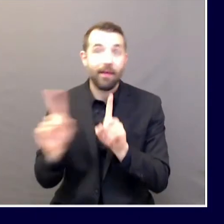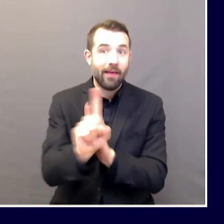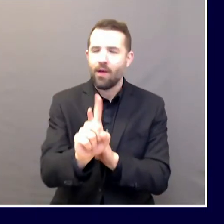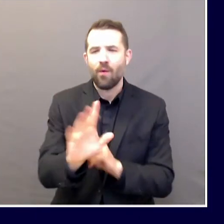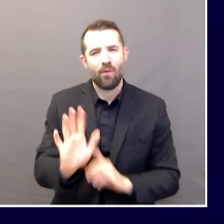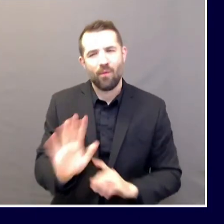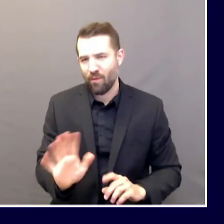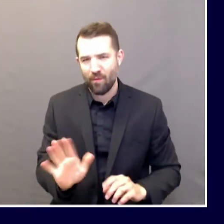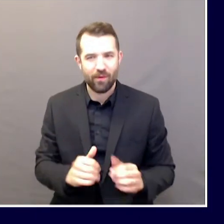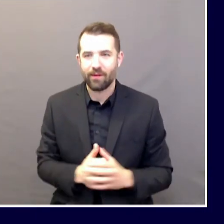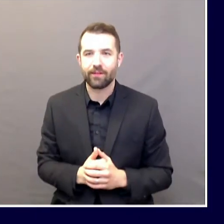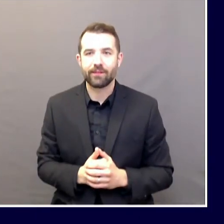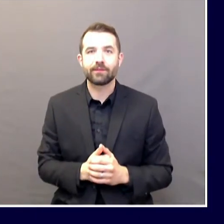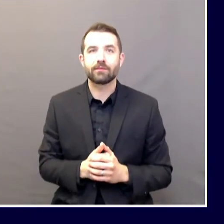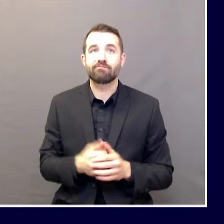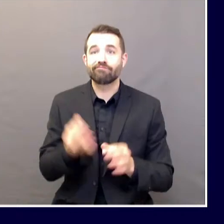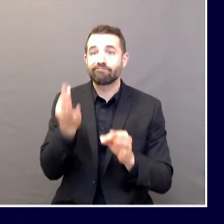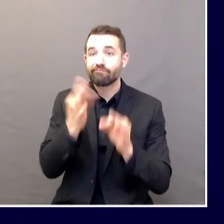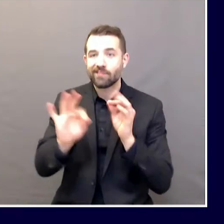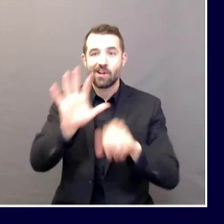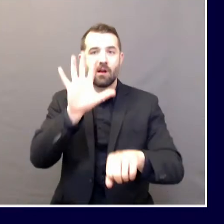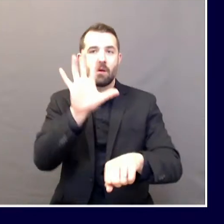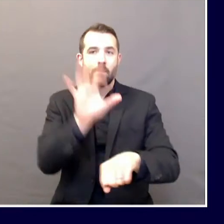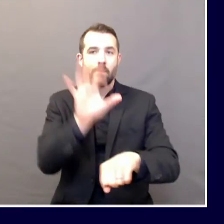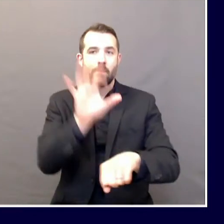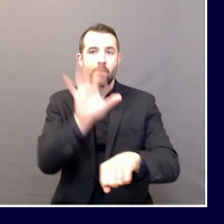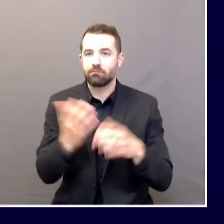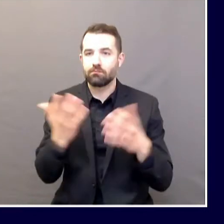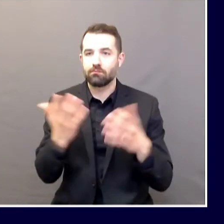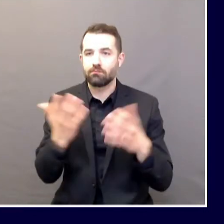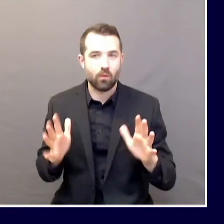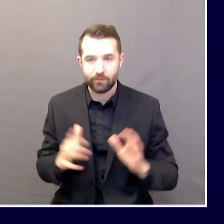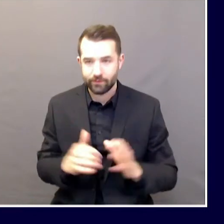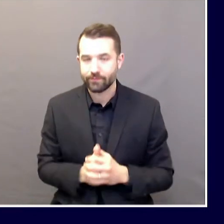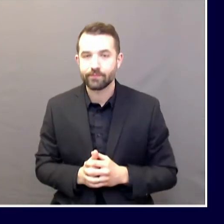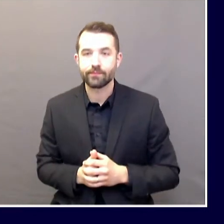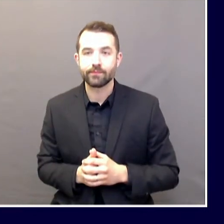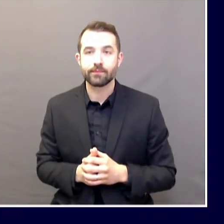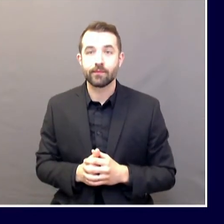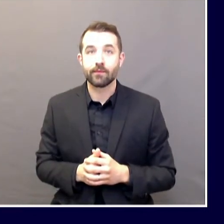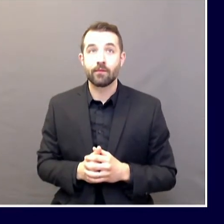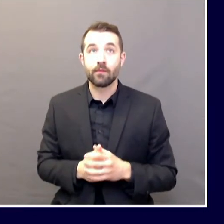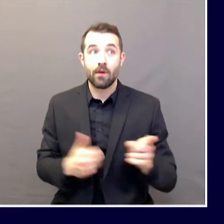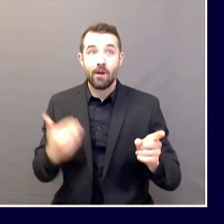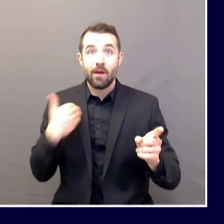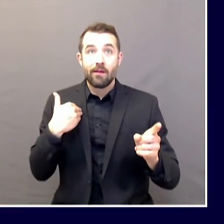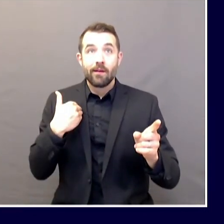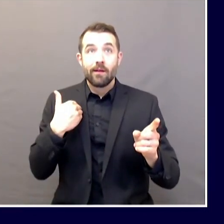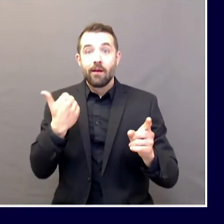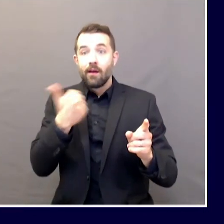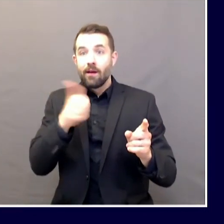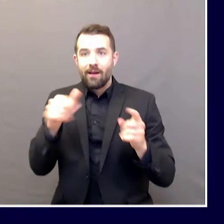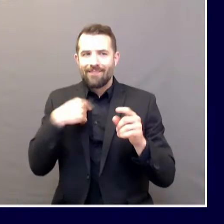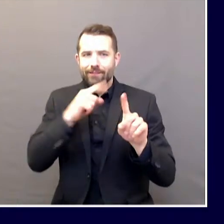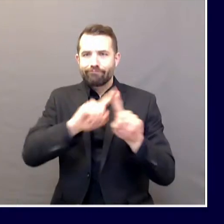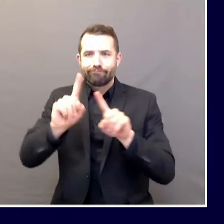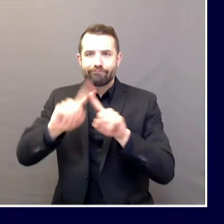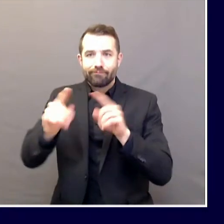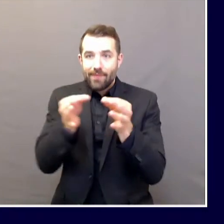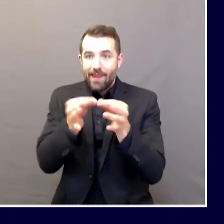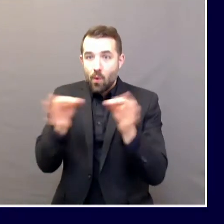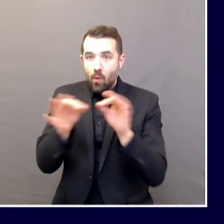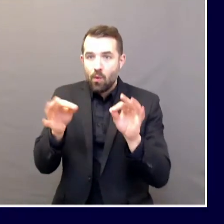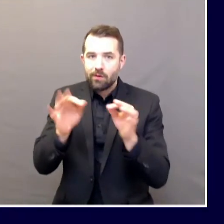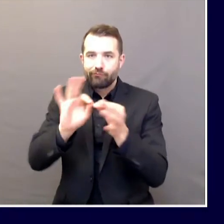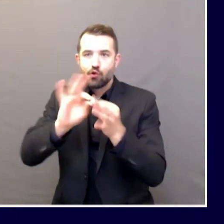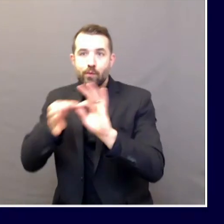appointment. Interpretation services are also available. Again, that number for the community vaccination